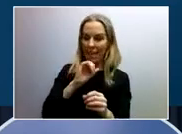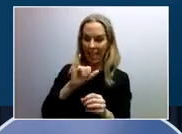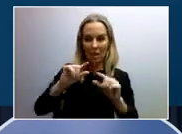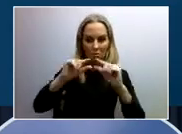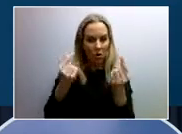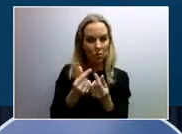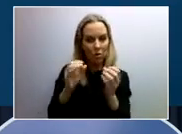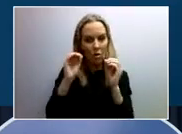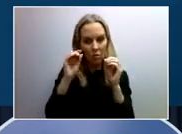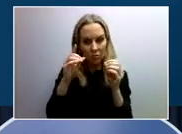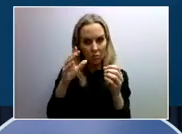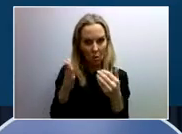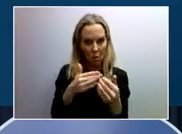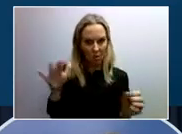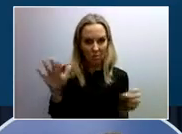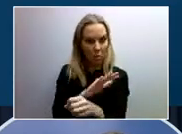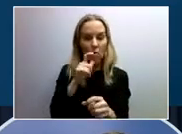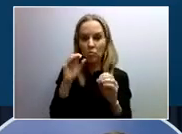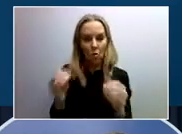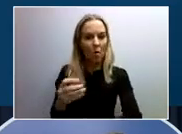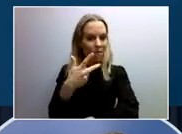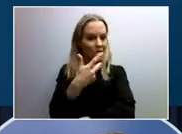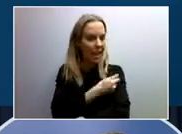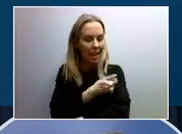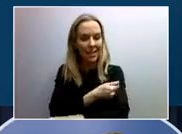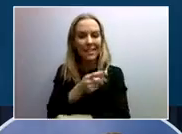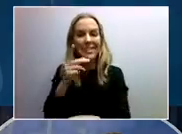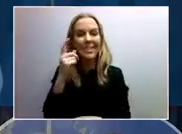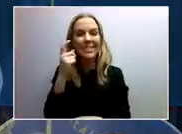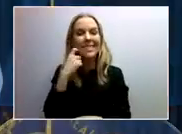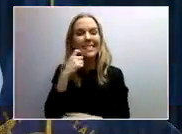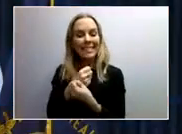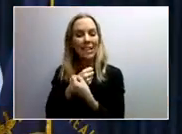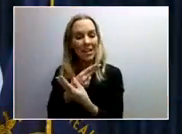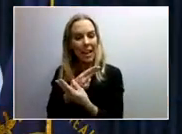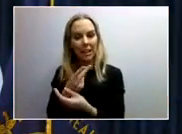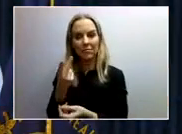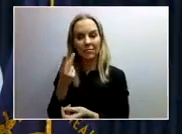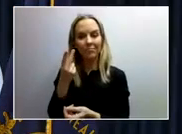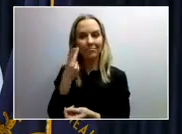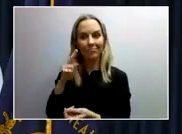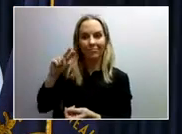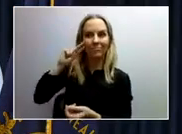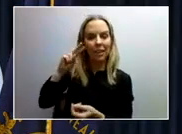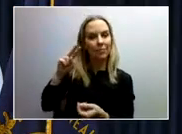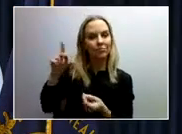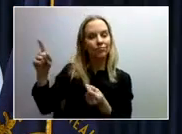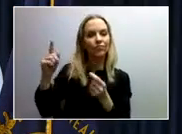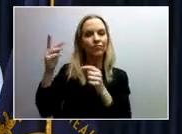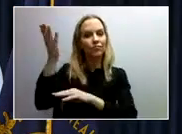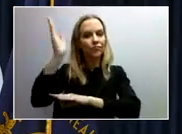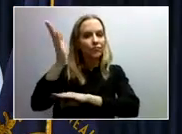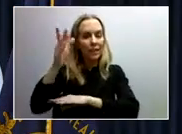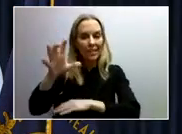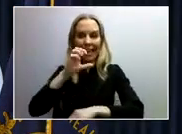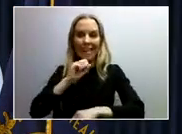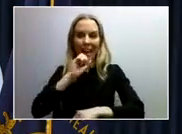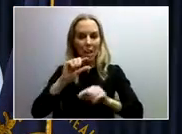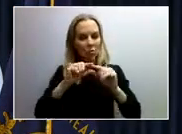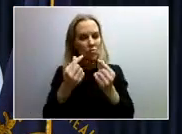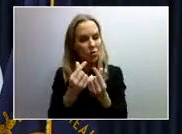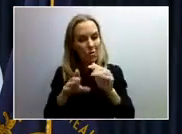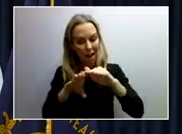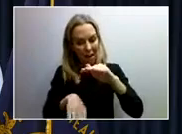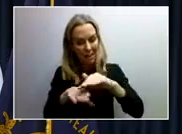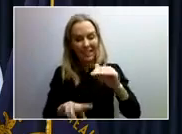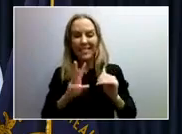unvaccinated individuals. Dr. Stack said it to us the other day, that if you are in that age group, really under 60, and you